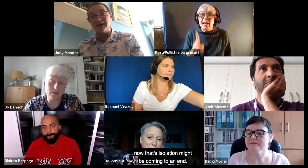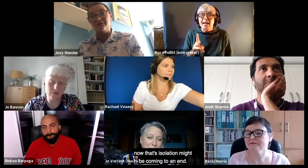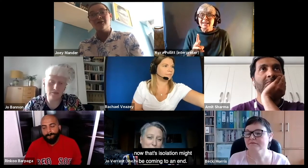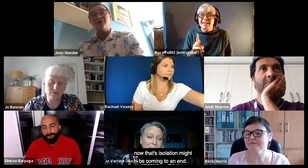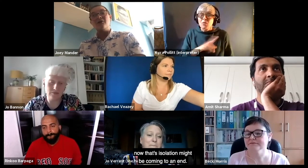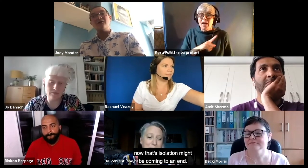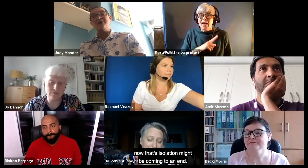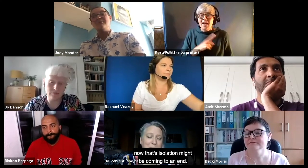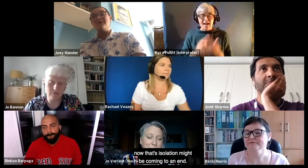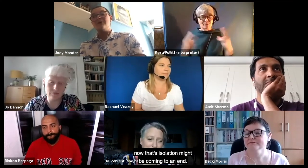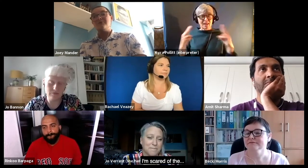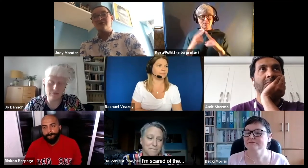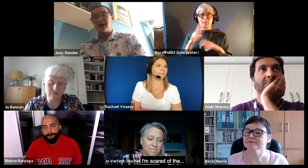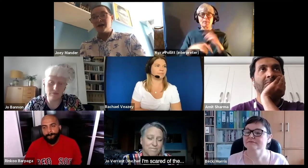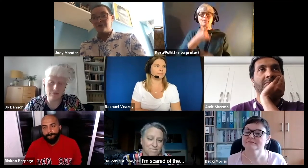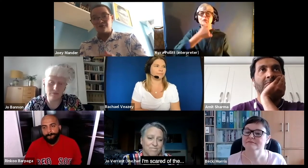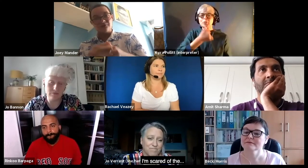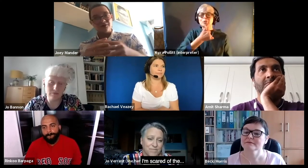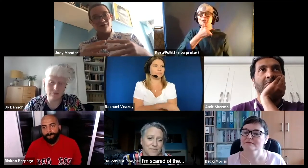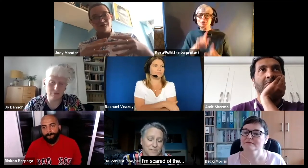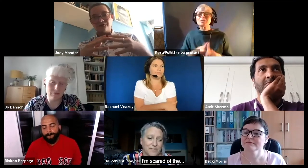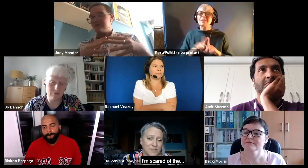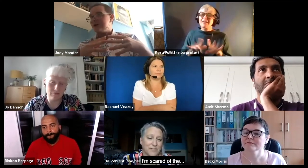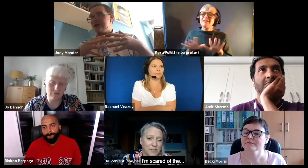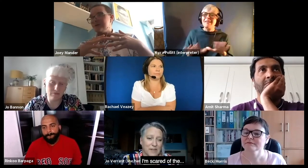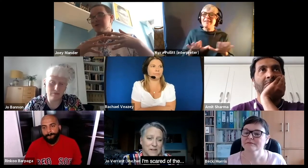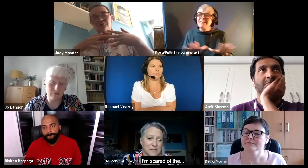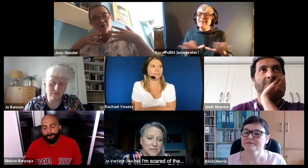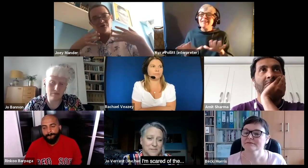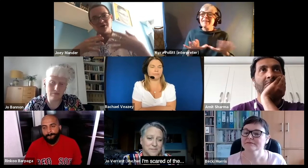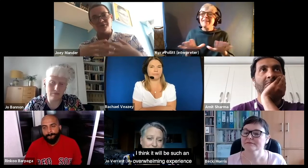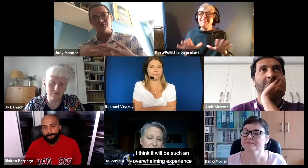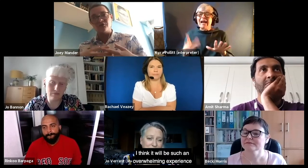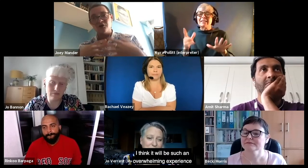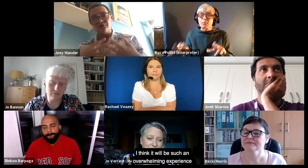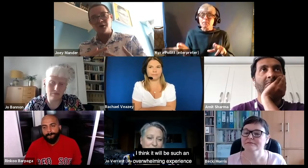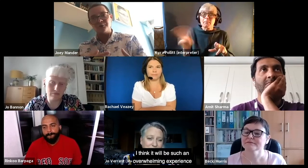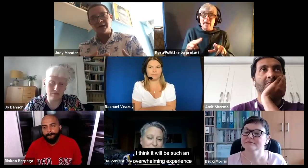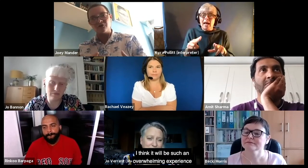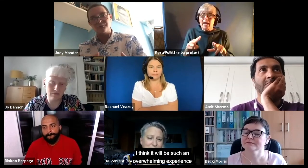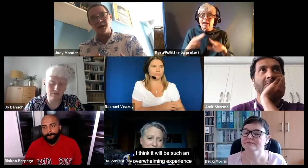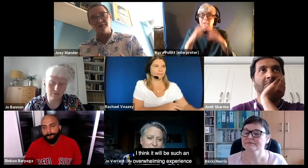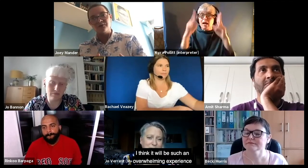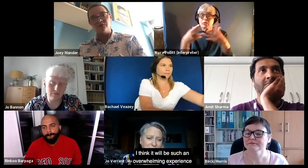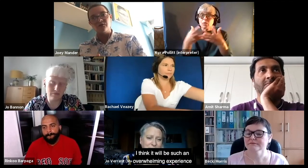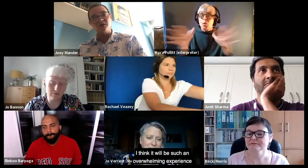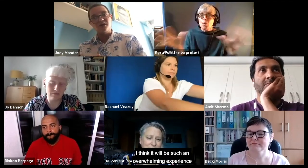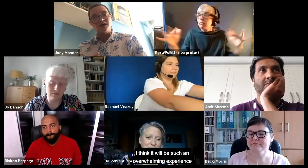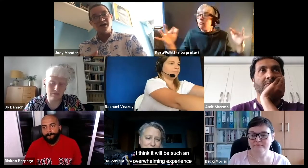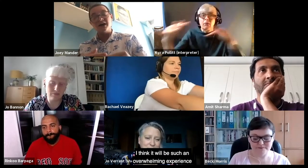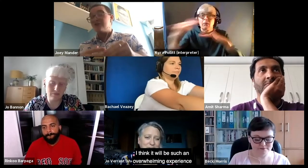to an end, I'm scared of the, I feel like it's going to be such an overwhelming